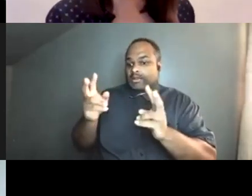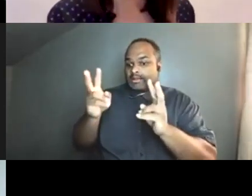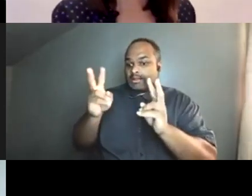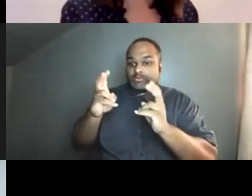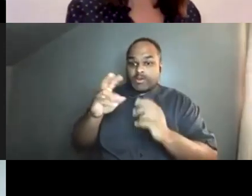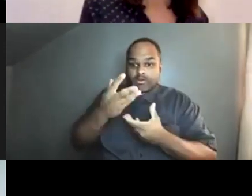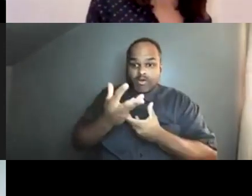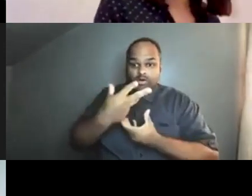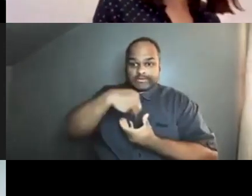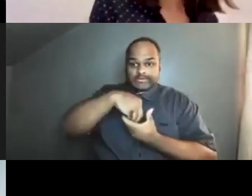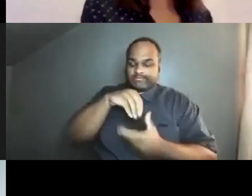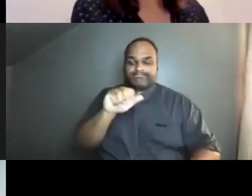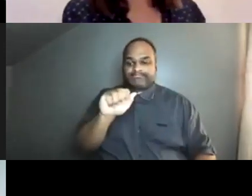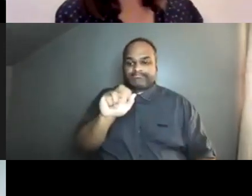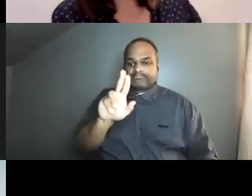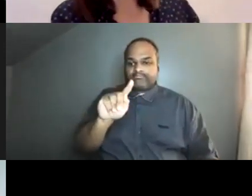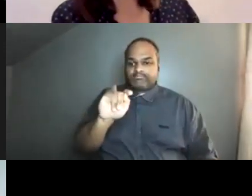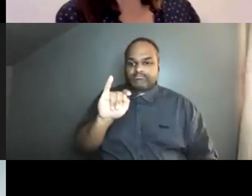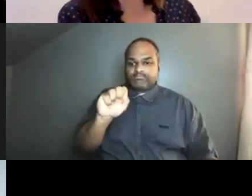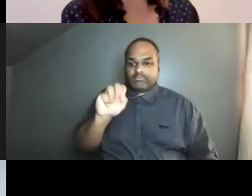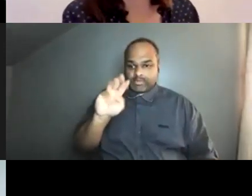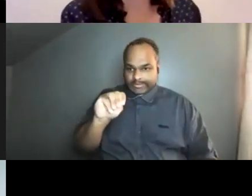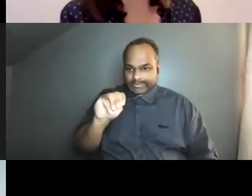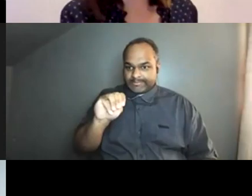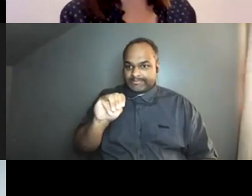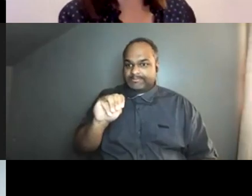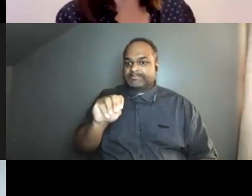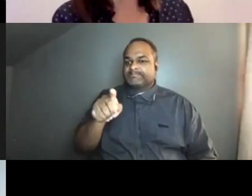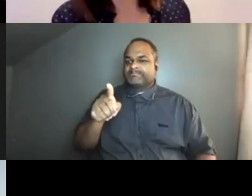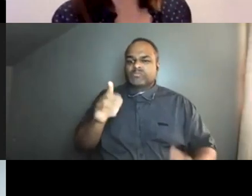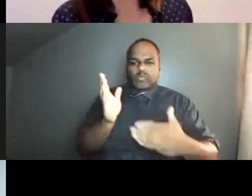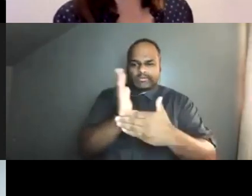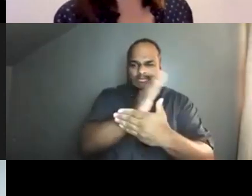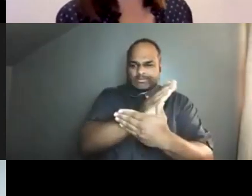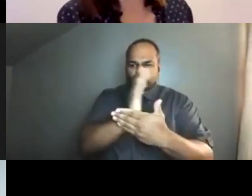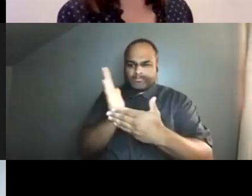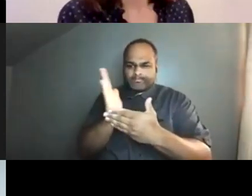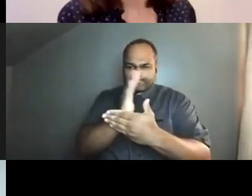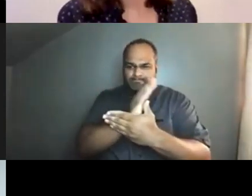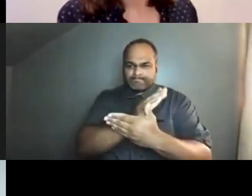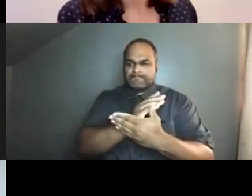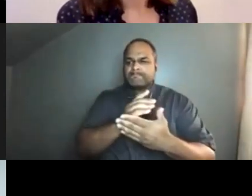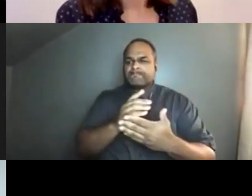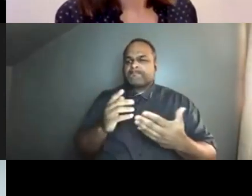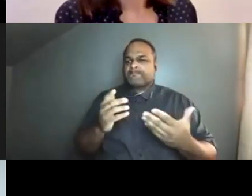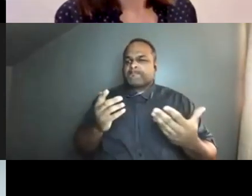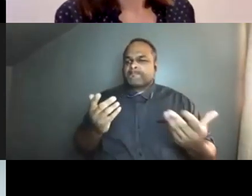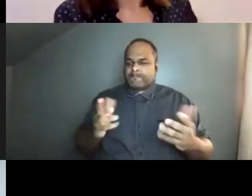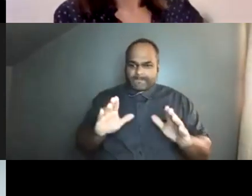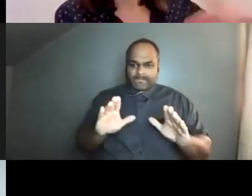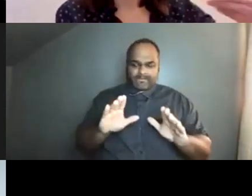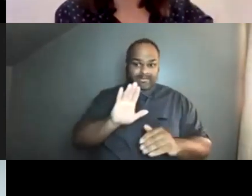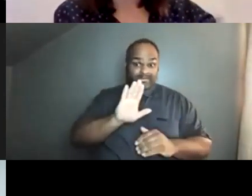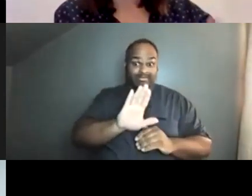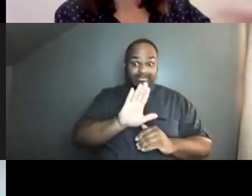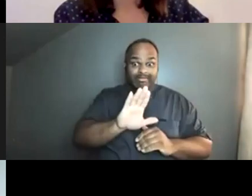autism, autistic disorders or spectrum of autistic disorders